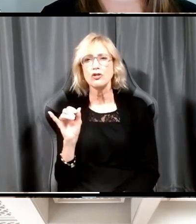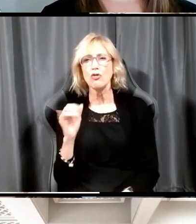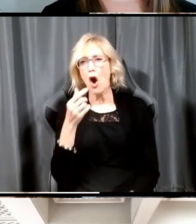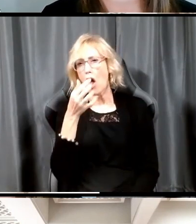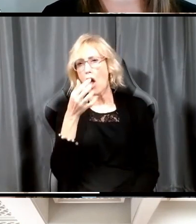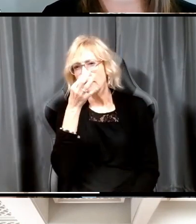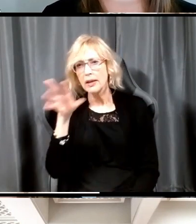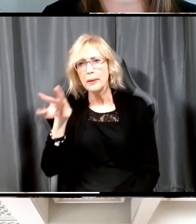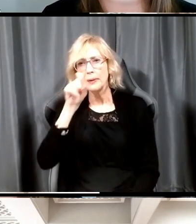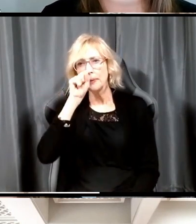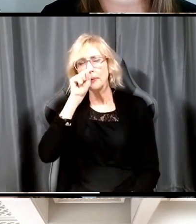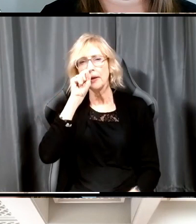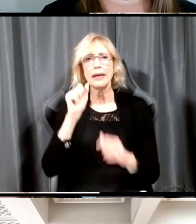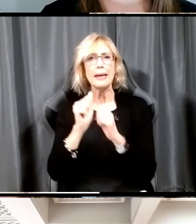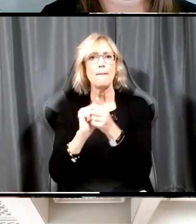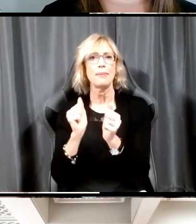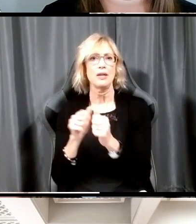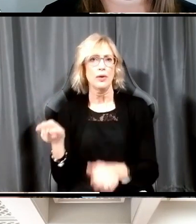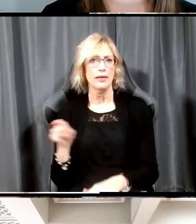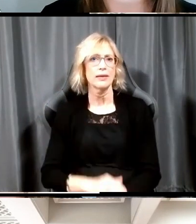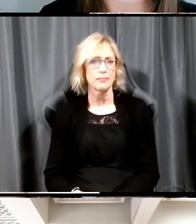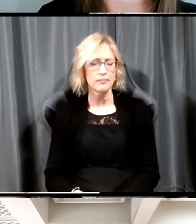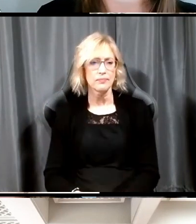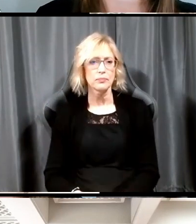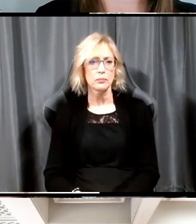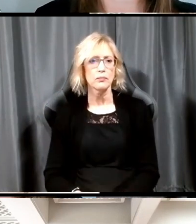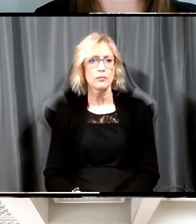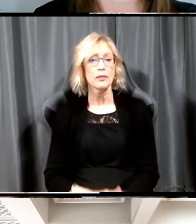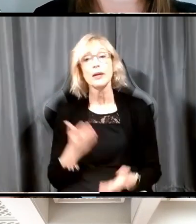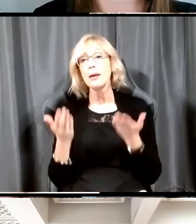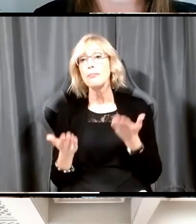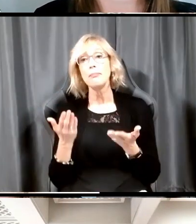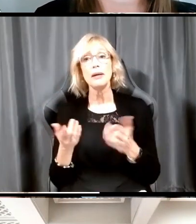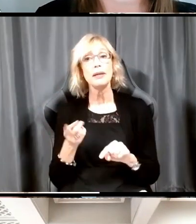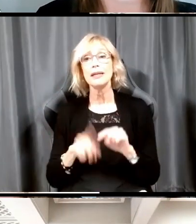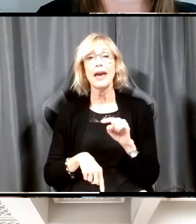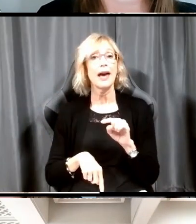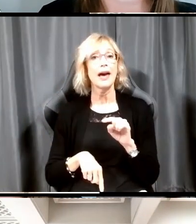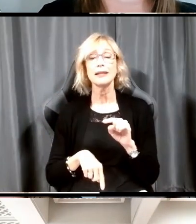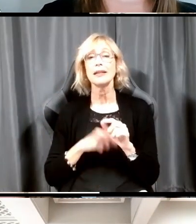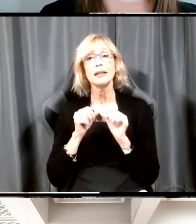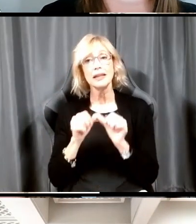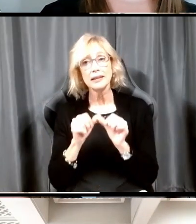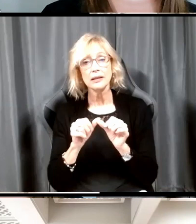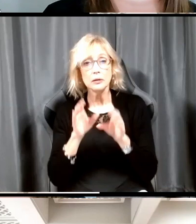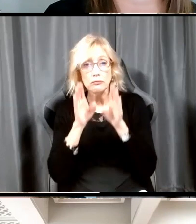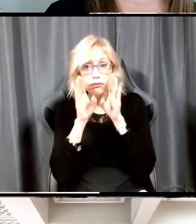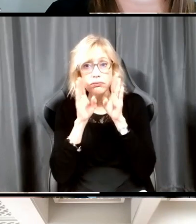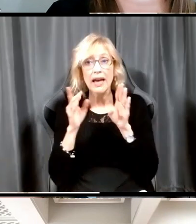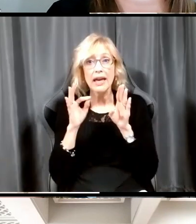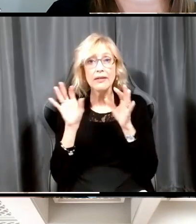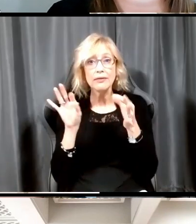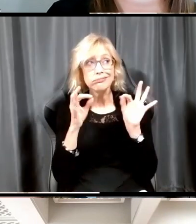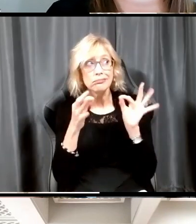inputs compete with it. And then maybe unable to establish or maintain visual attention when there are